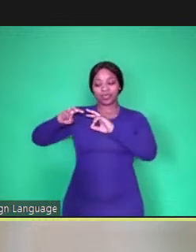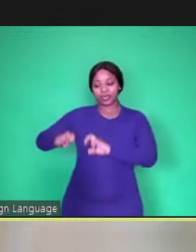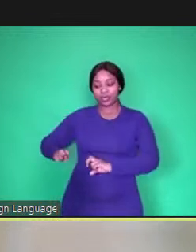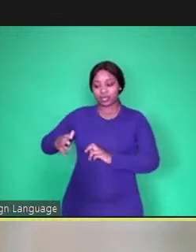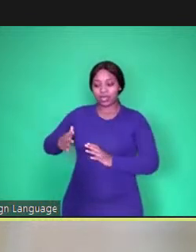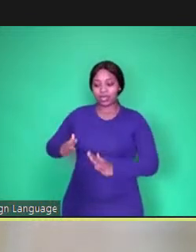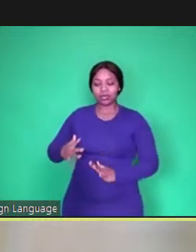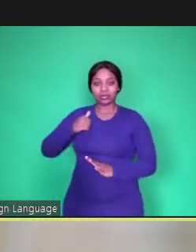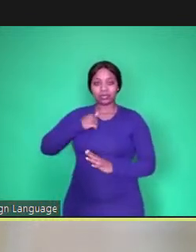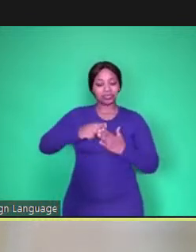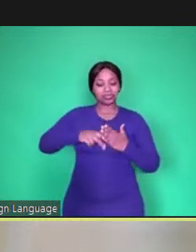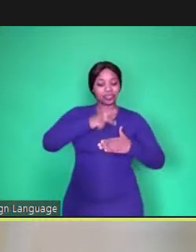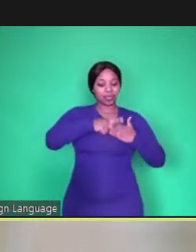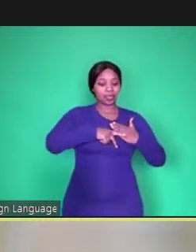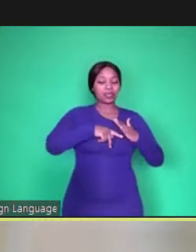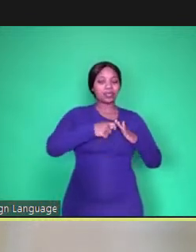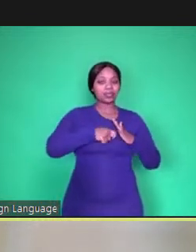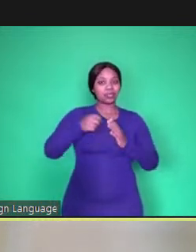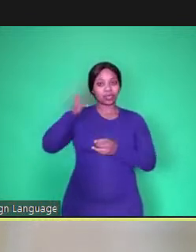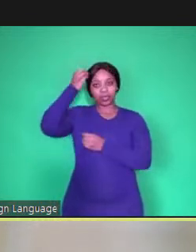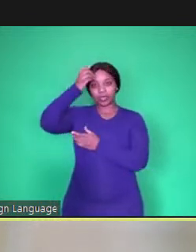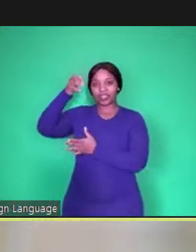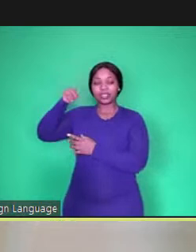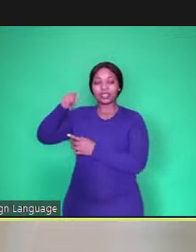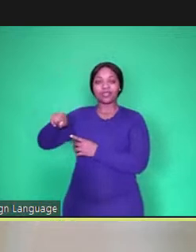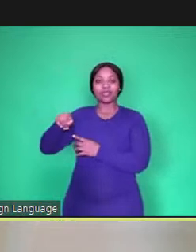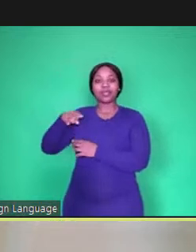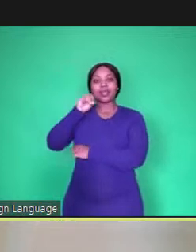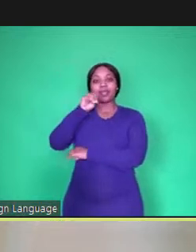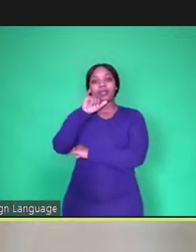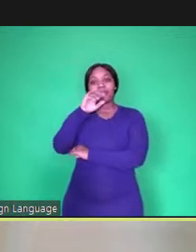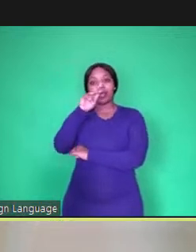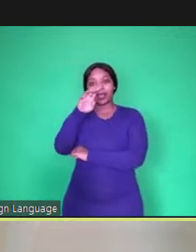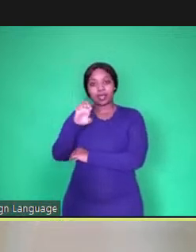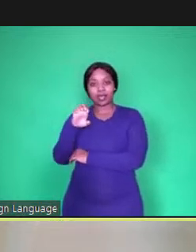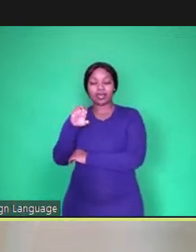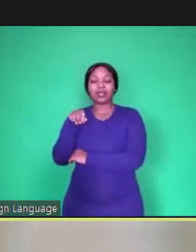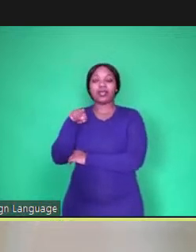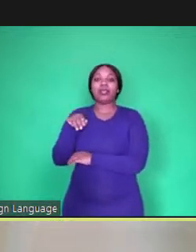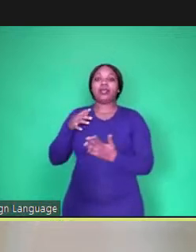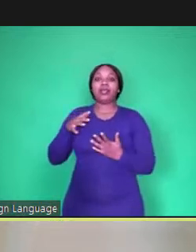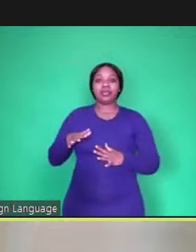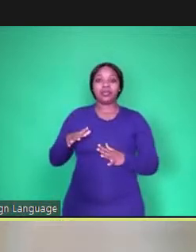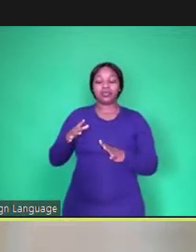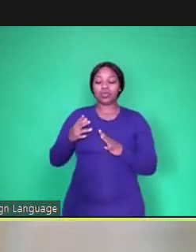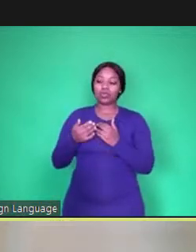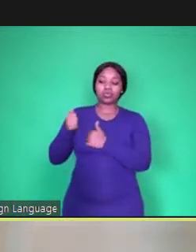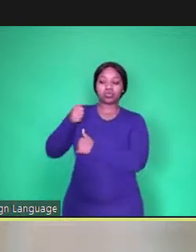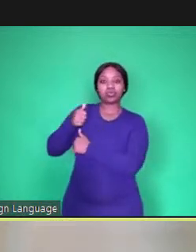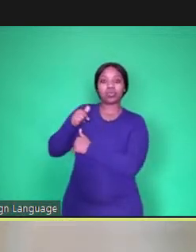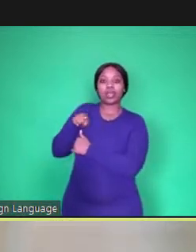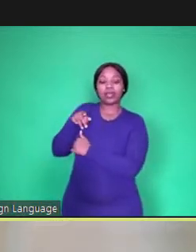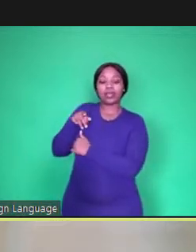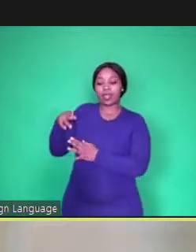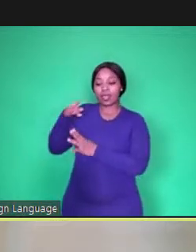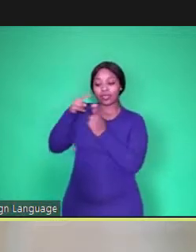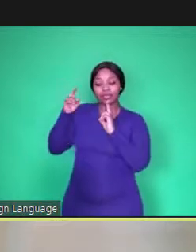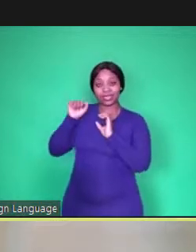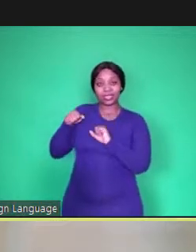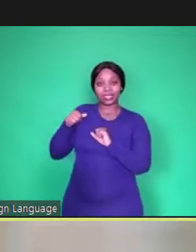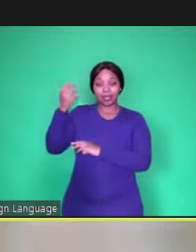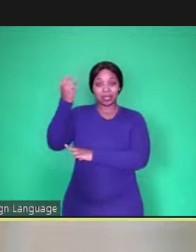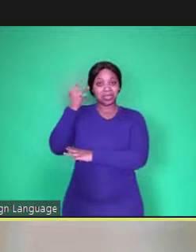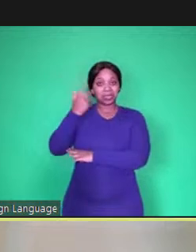project, Professor Mike White, who is based at Brown University. So my presentation is basically